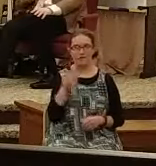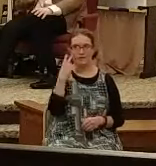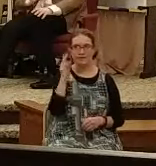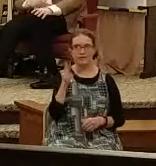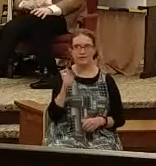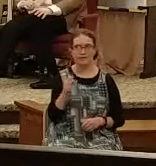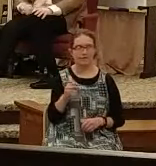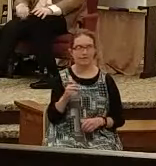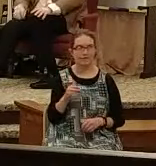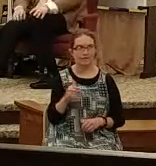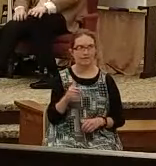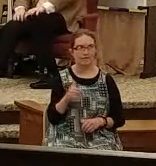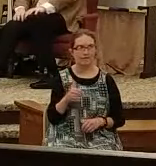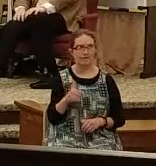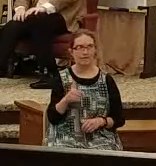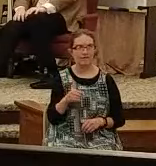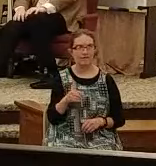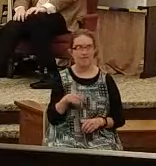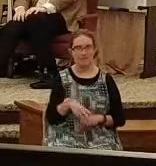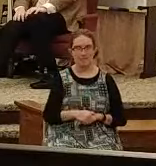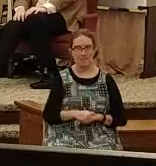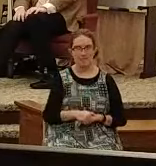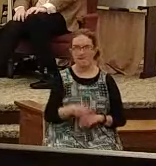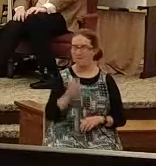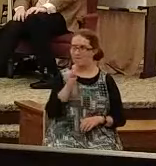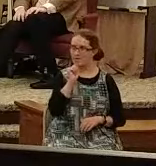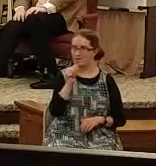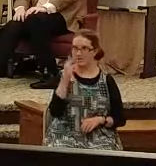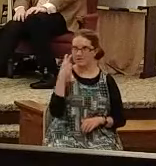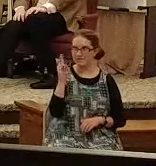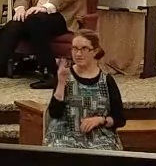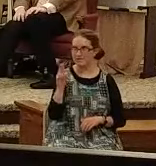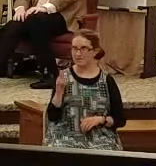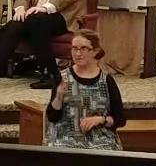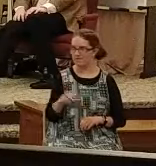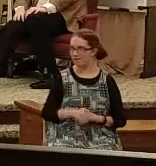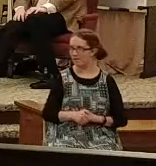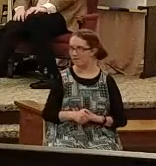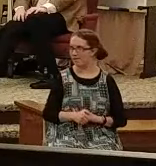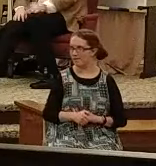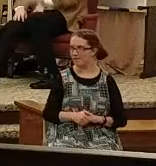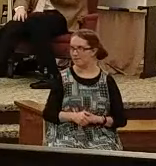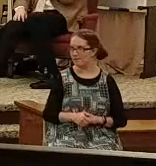in there, it means I'm in there too. So I better not see any of y'all in there. Right?